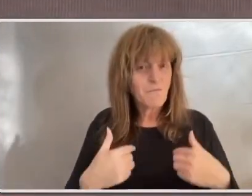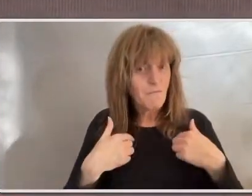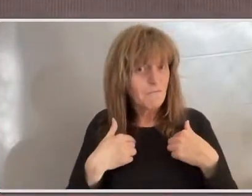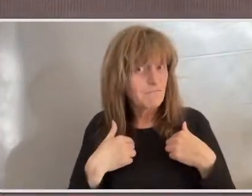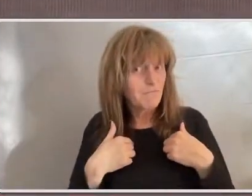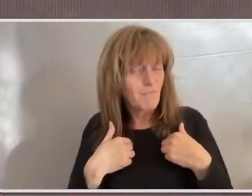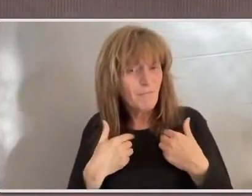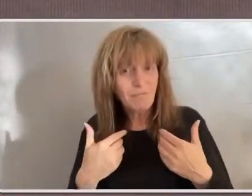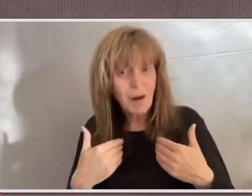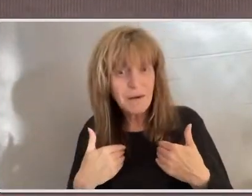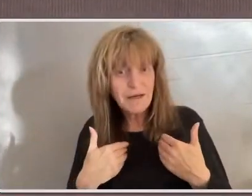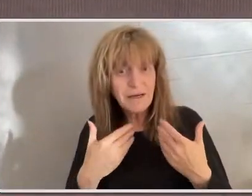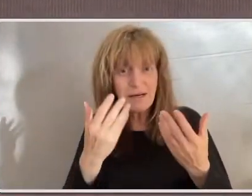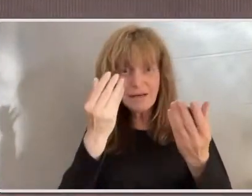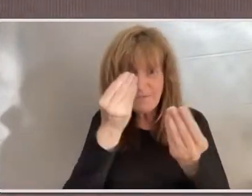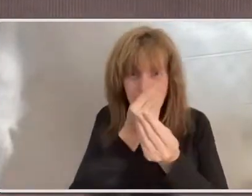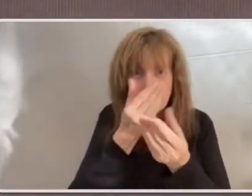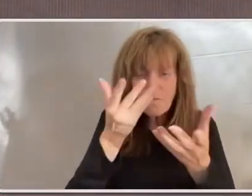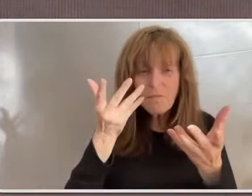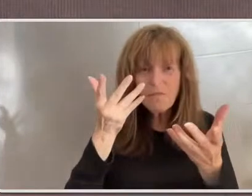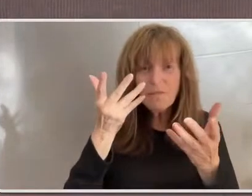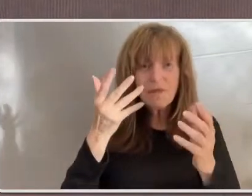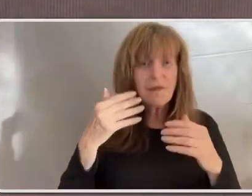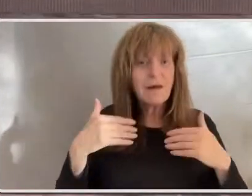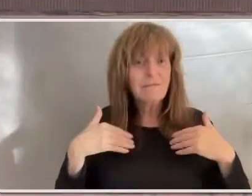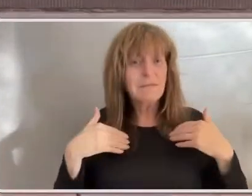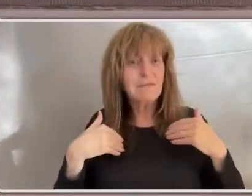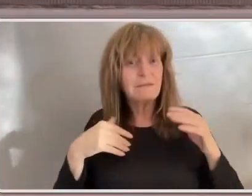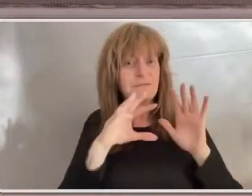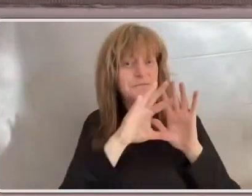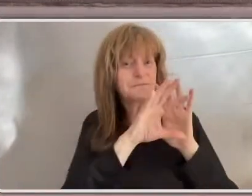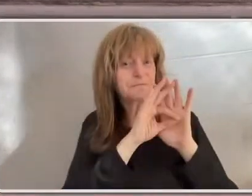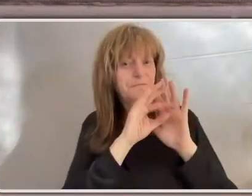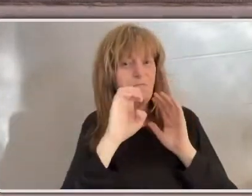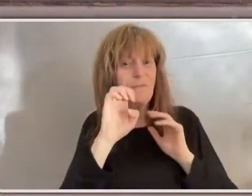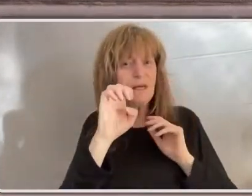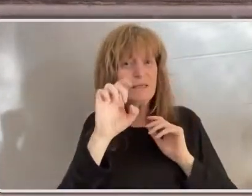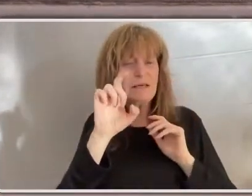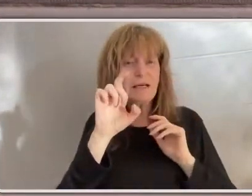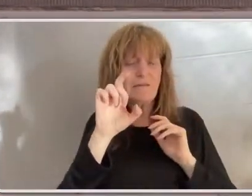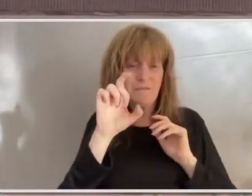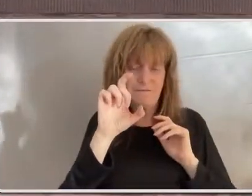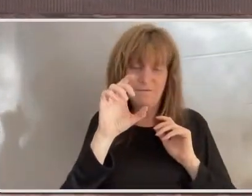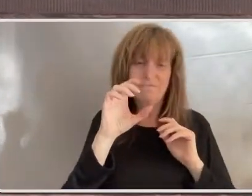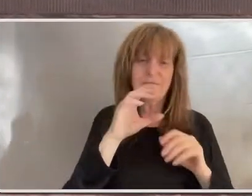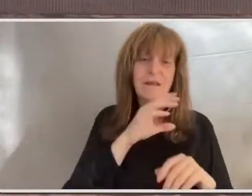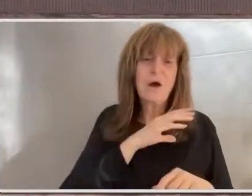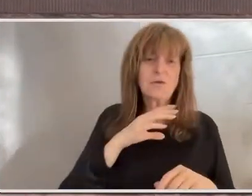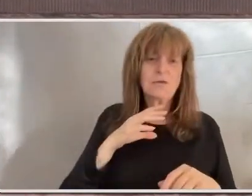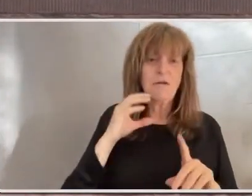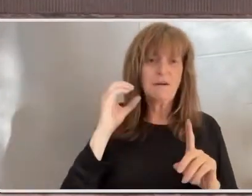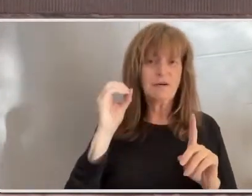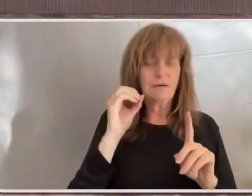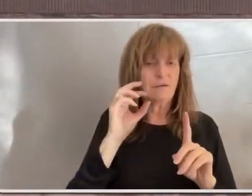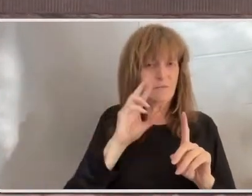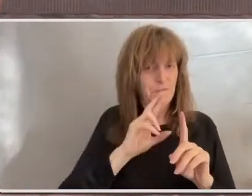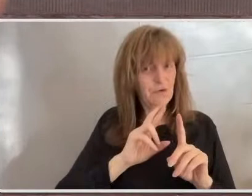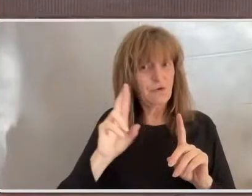of the Executive Council of Ontario are now entering to take their places for today's swearing-in ceremony.